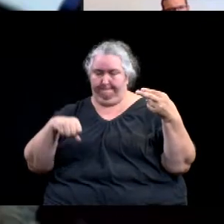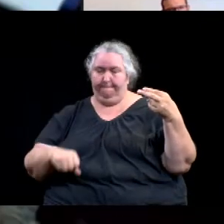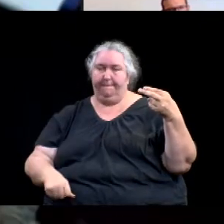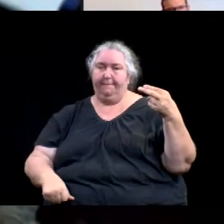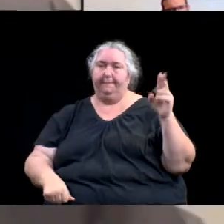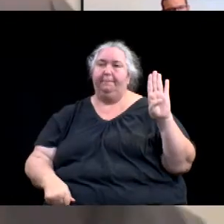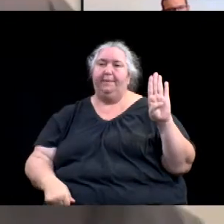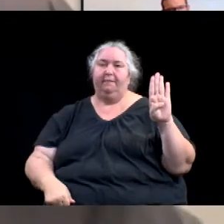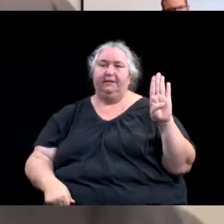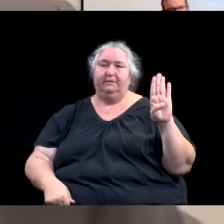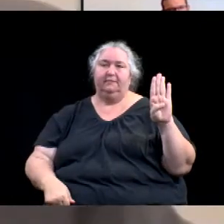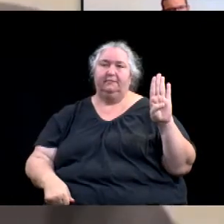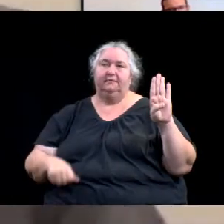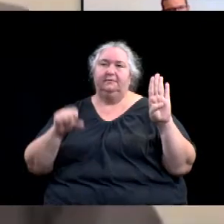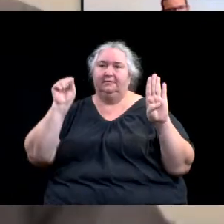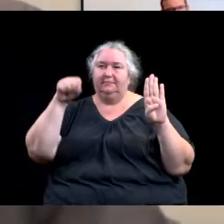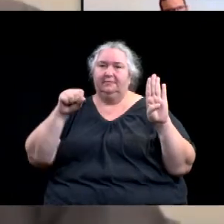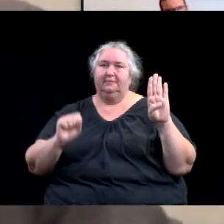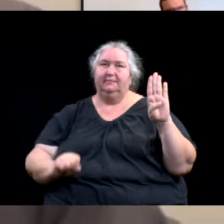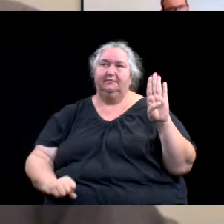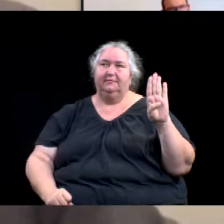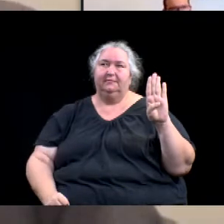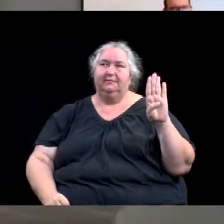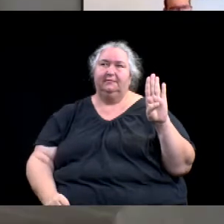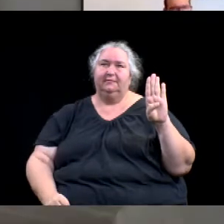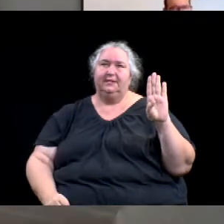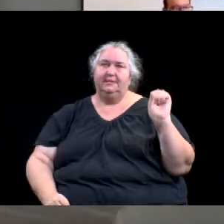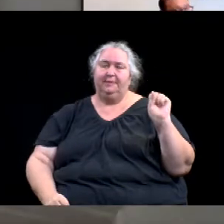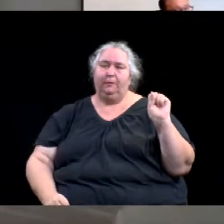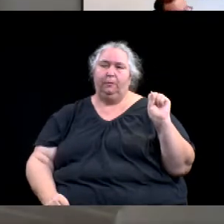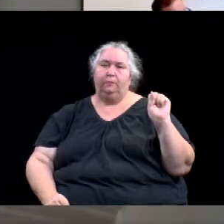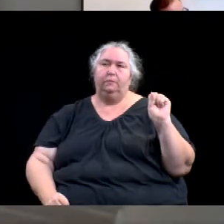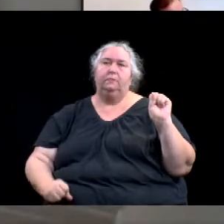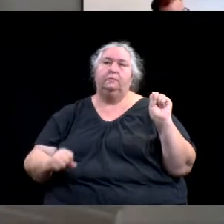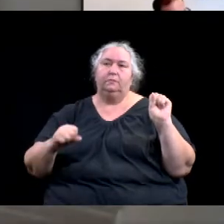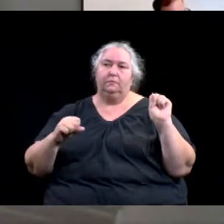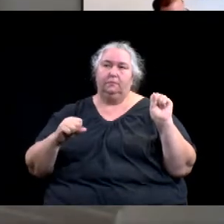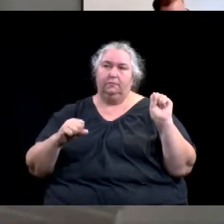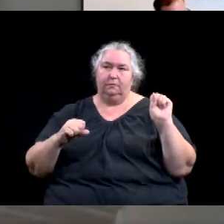Yes. The motion carries. We'll move on to ordinance